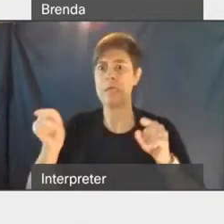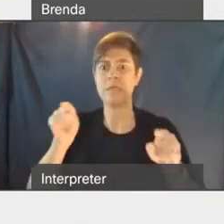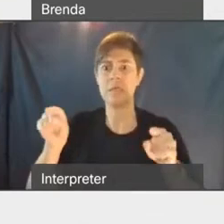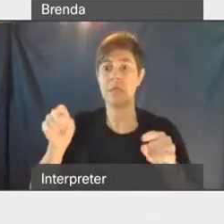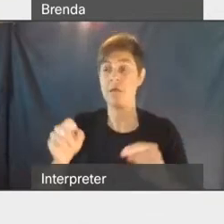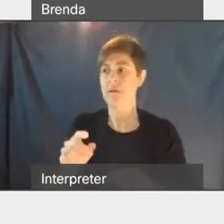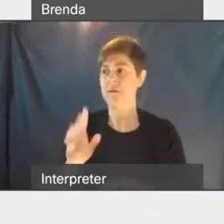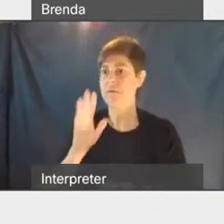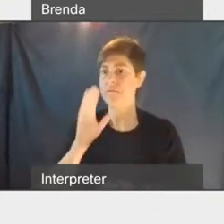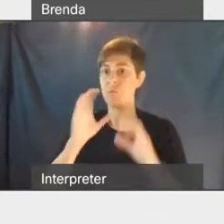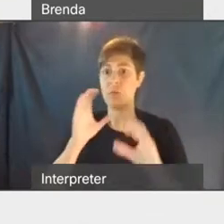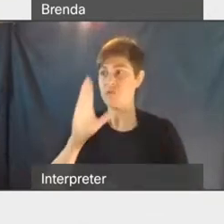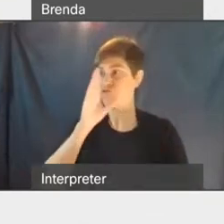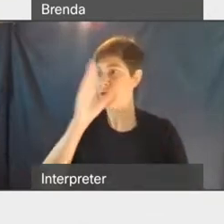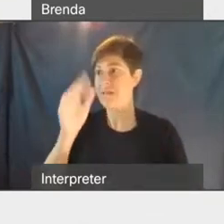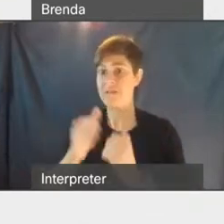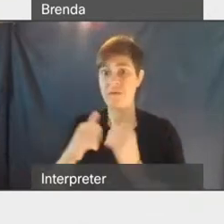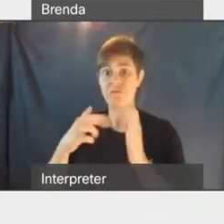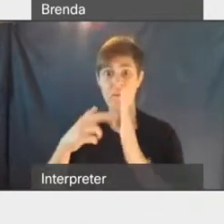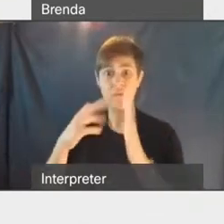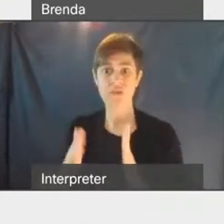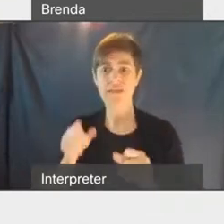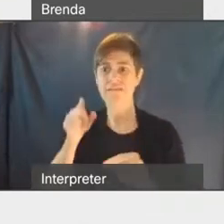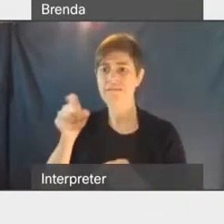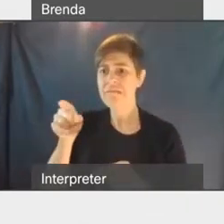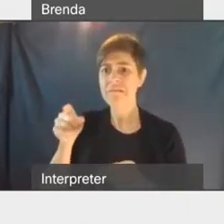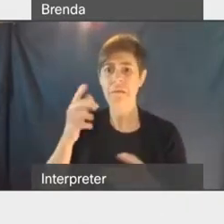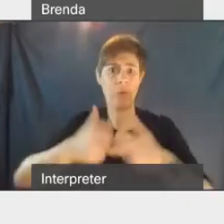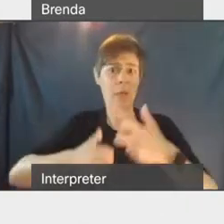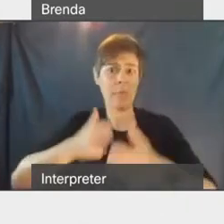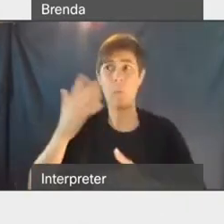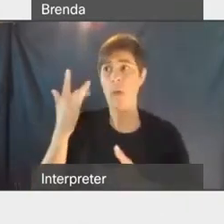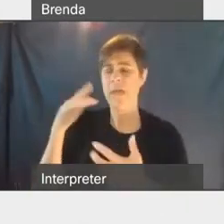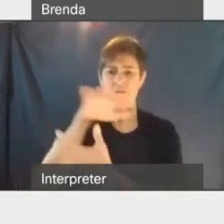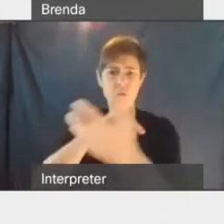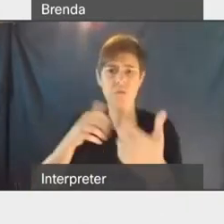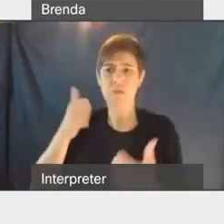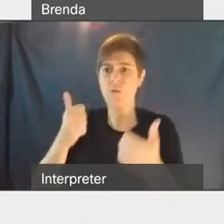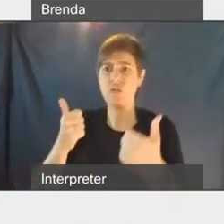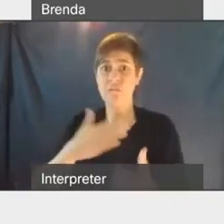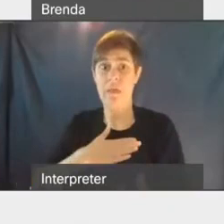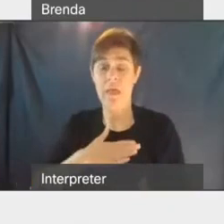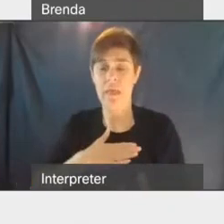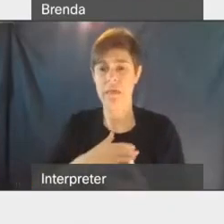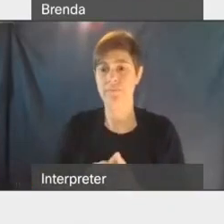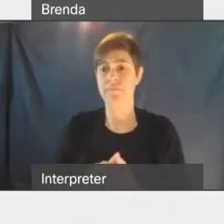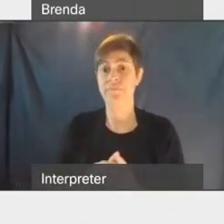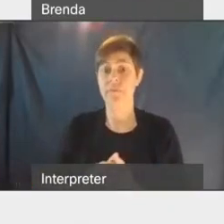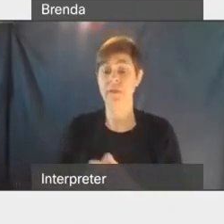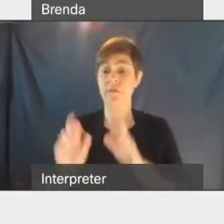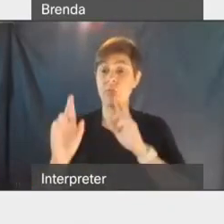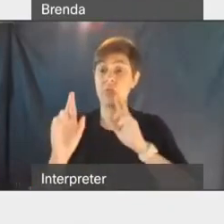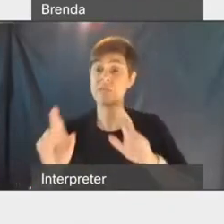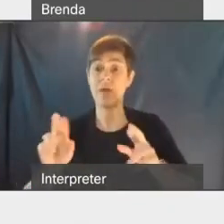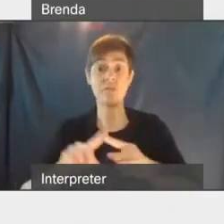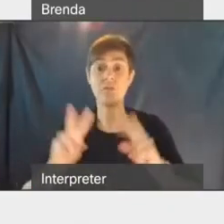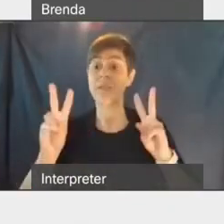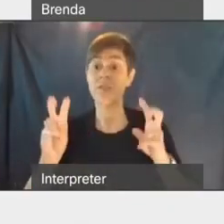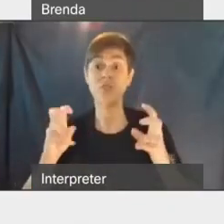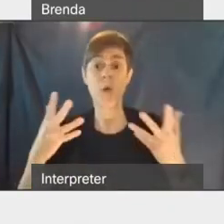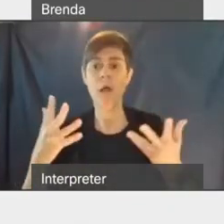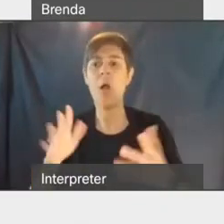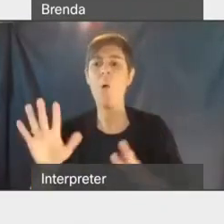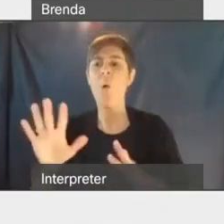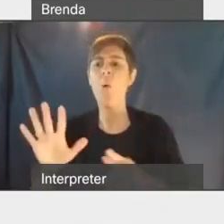the representative tends to be problematic. Usually the response to an issue is you need to call the